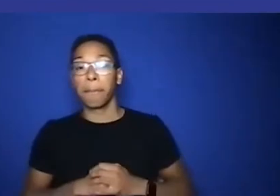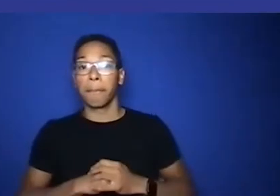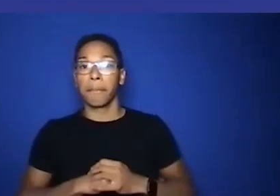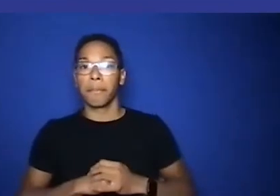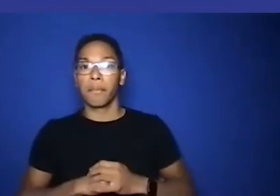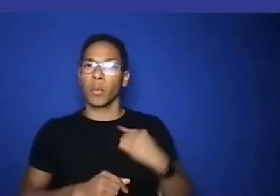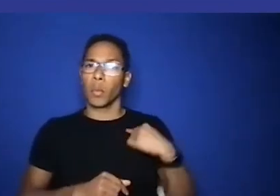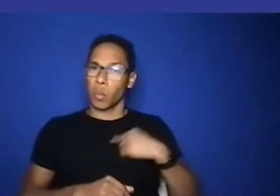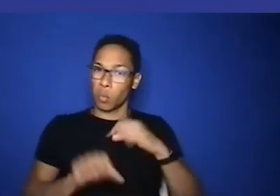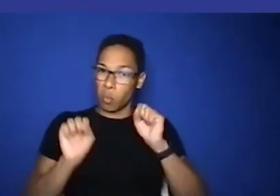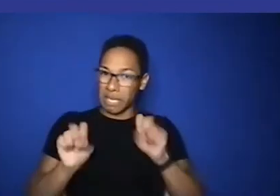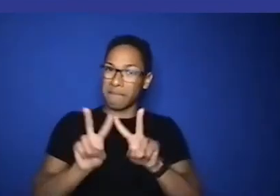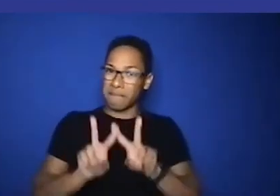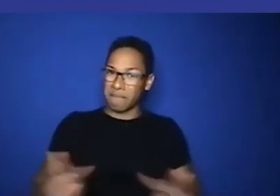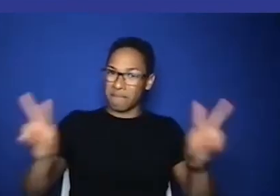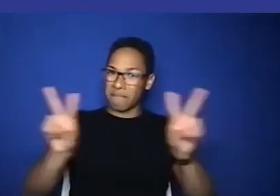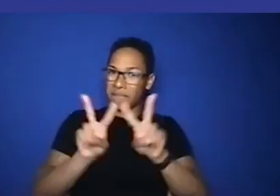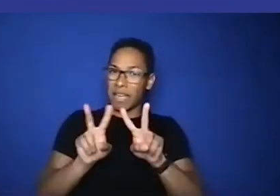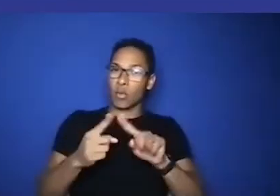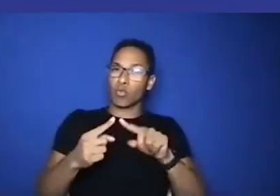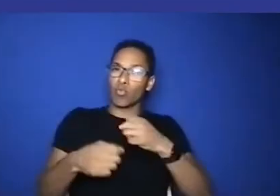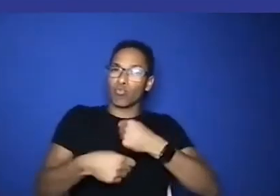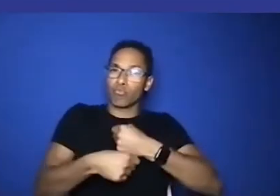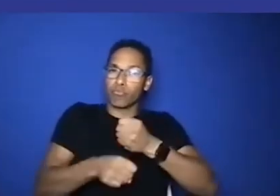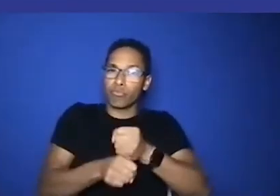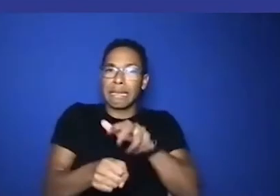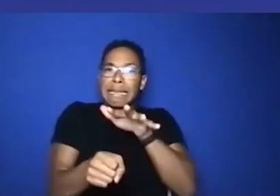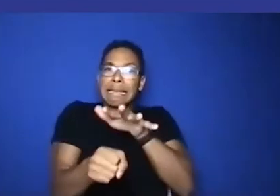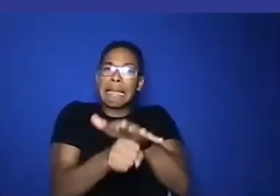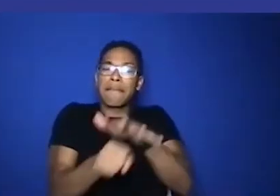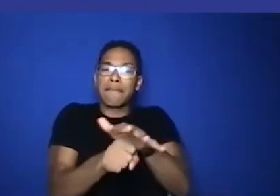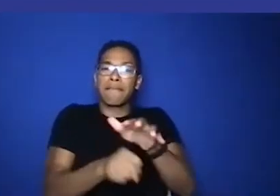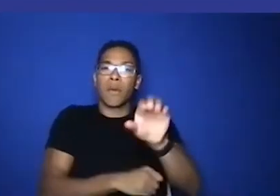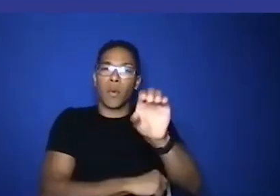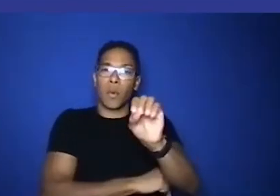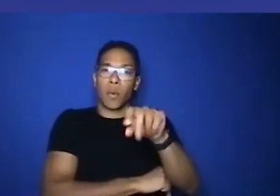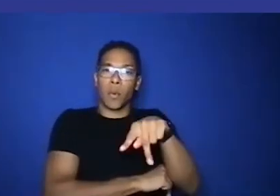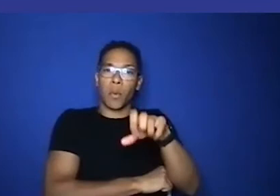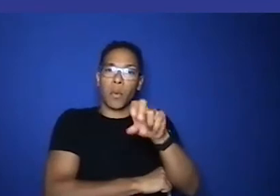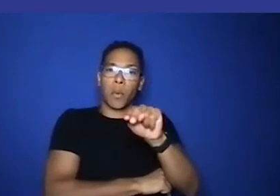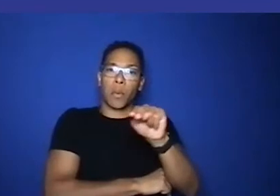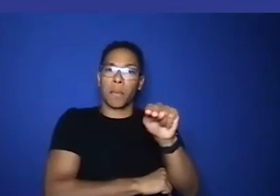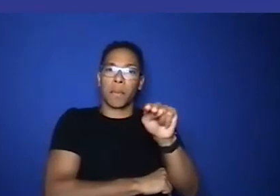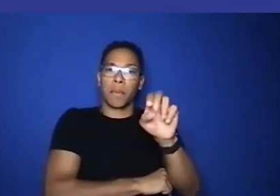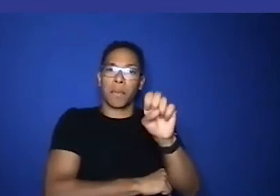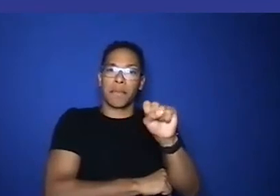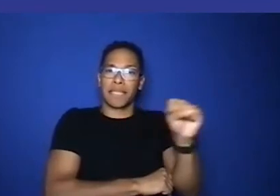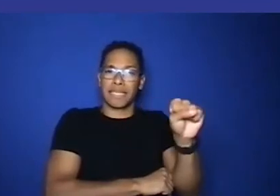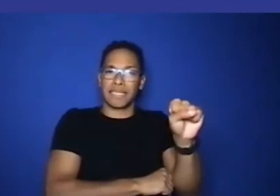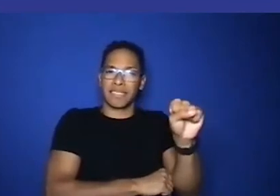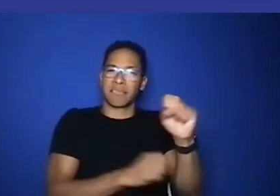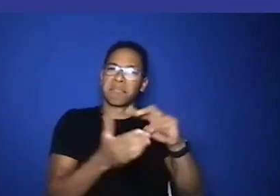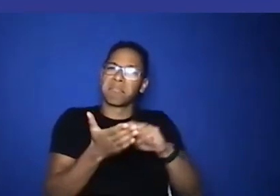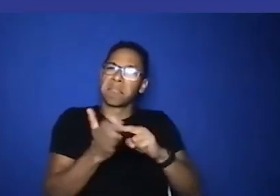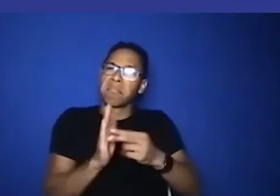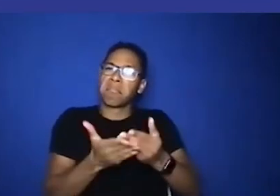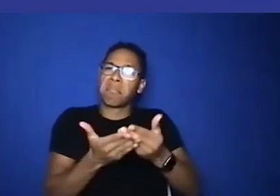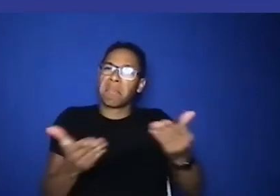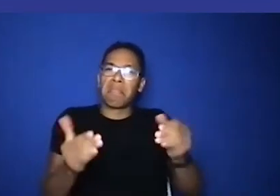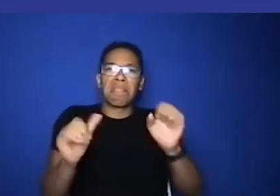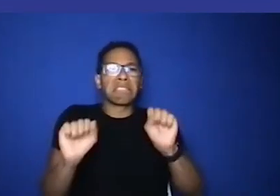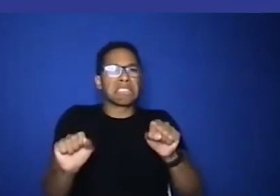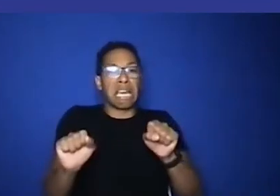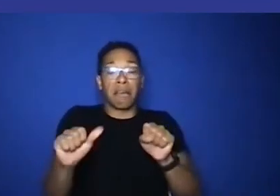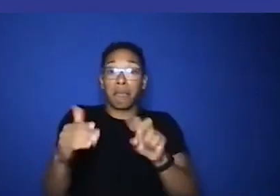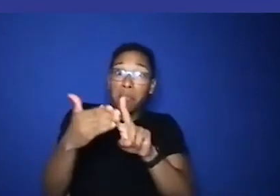enough openness, maybe, where some things can remain predetermined, where